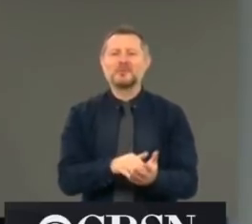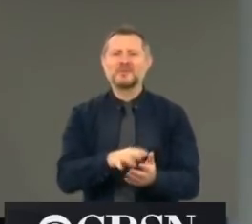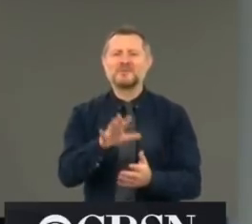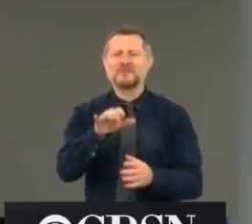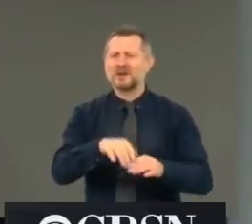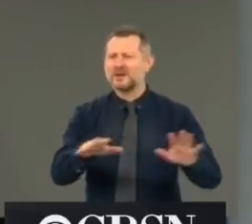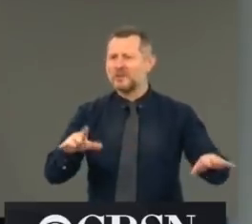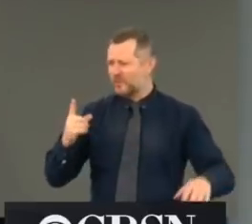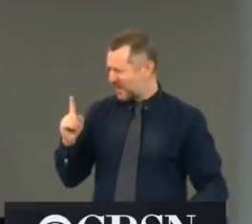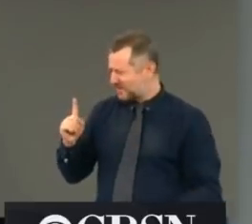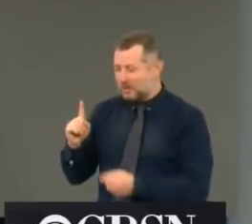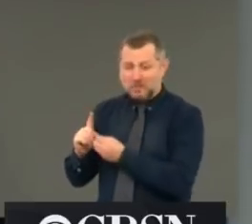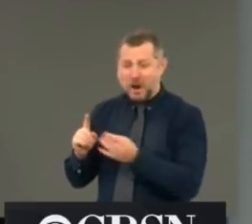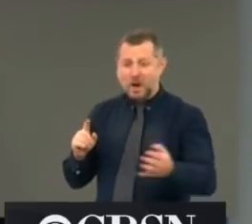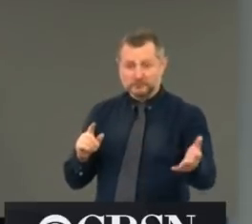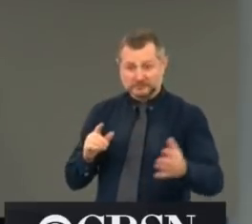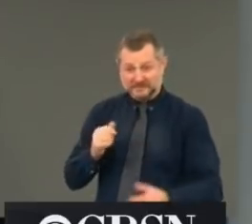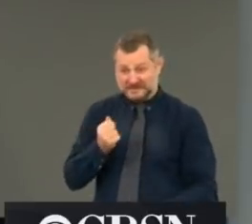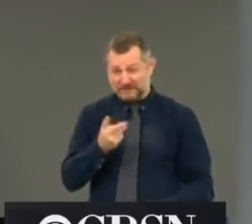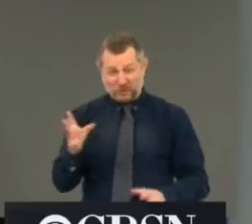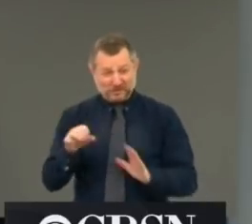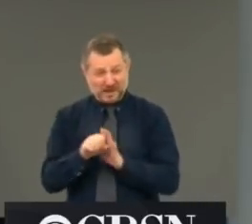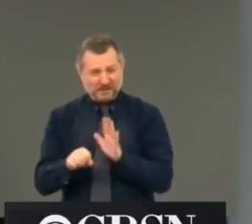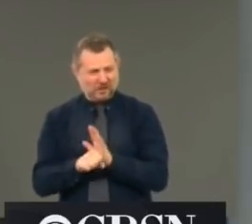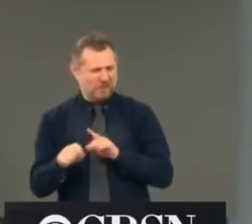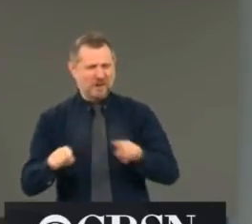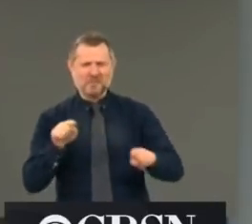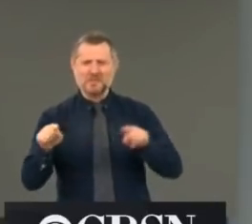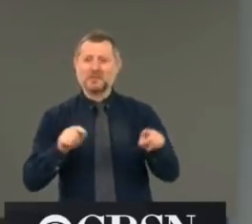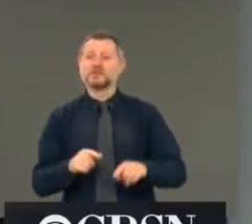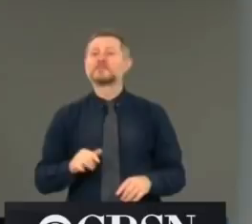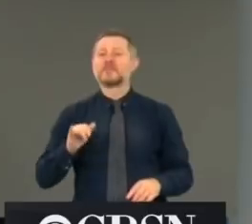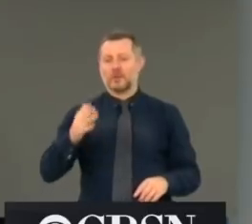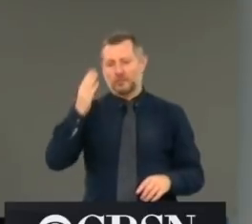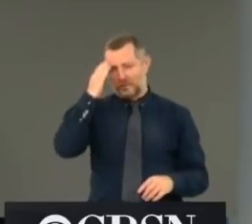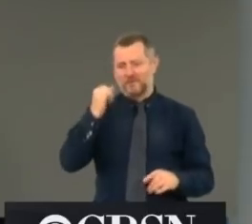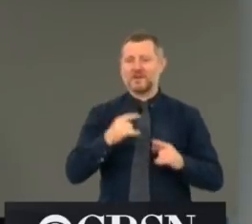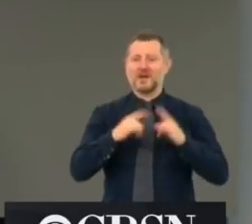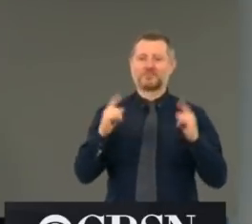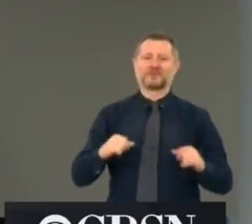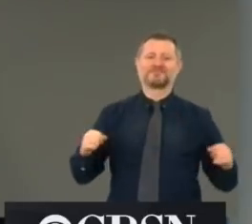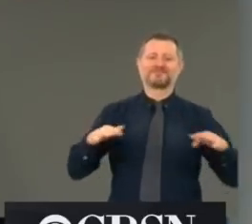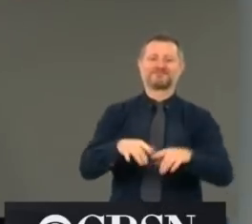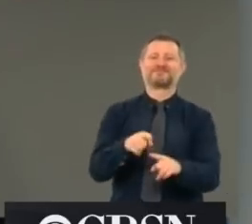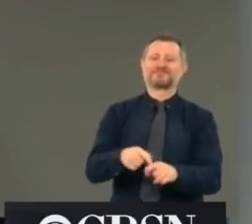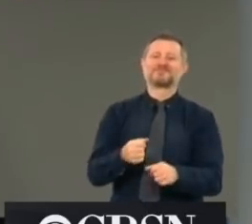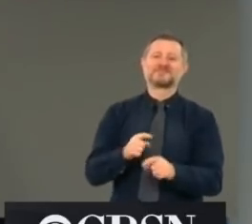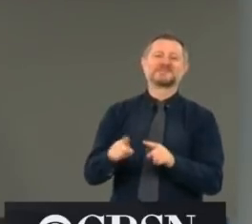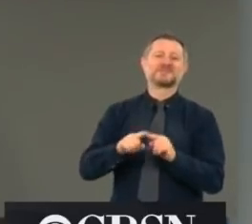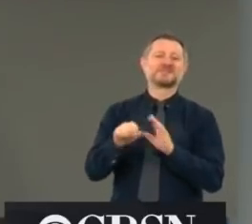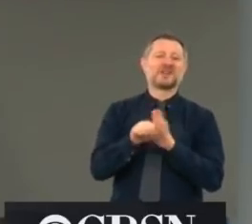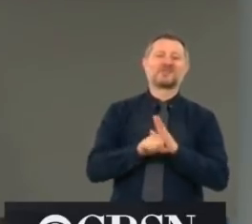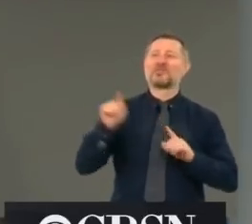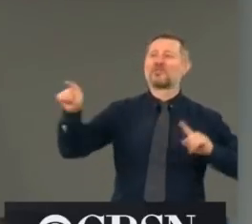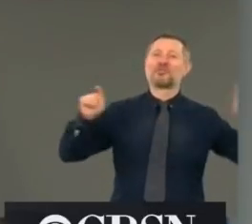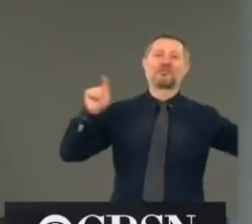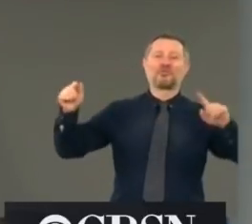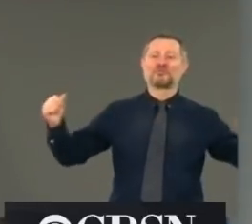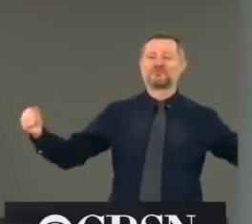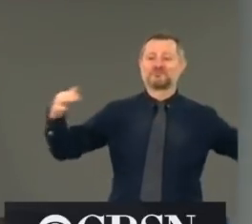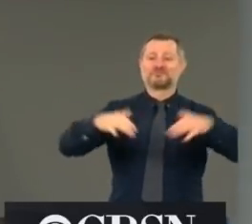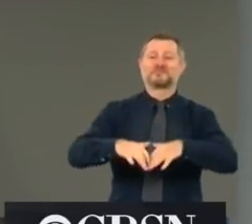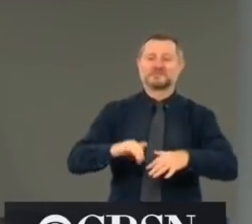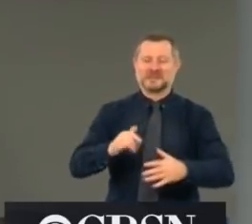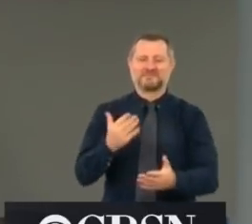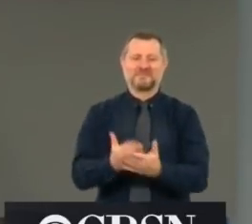got mumps in multiple states in the area, because people from camps, sleepaway camps, often come from different areas. So we look at this from the